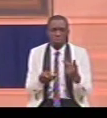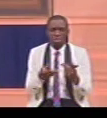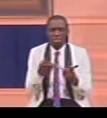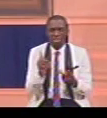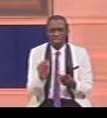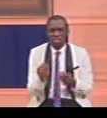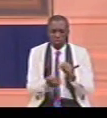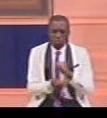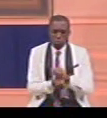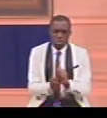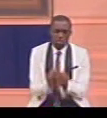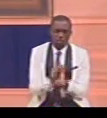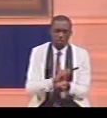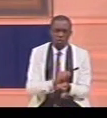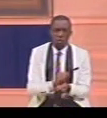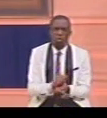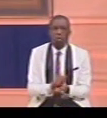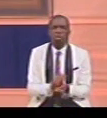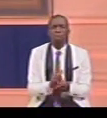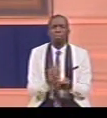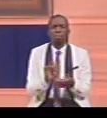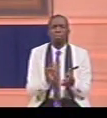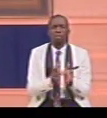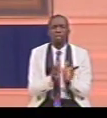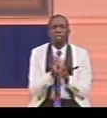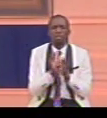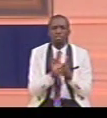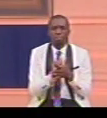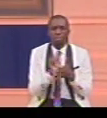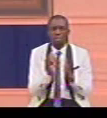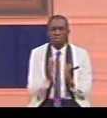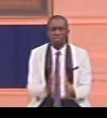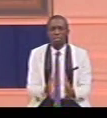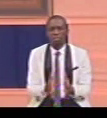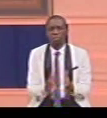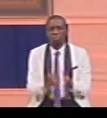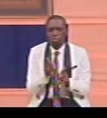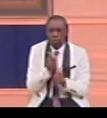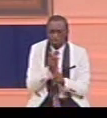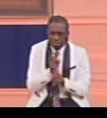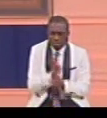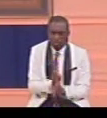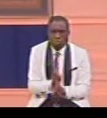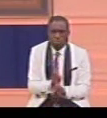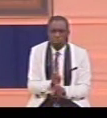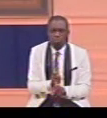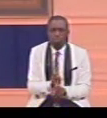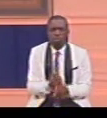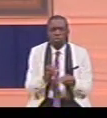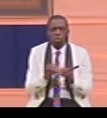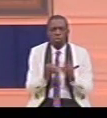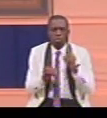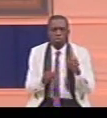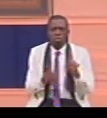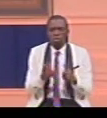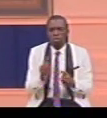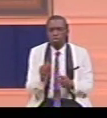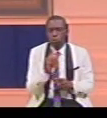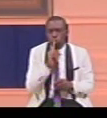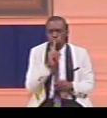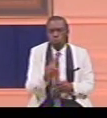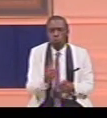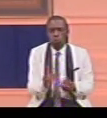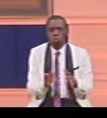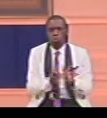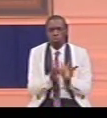the transformed Believers preservation number one the True Believers separation you can you see